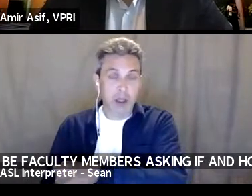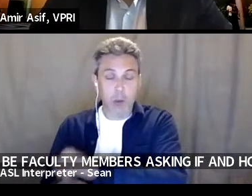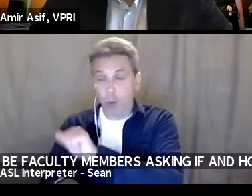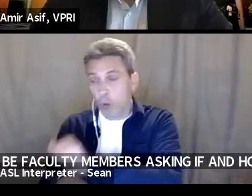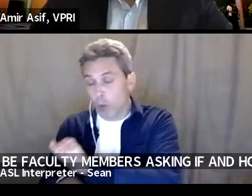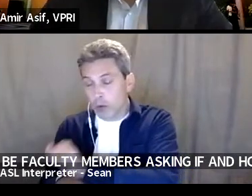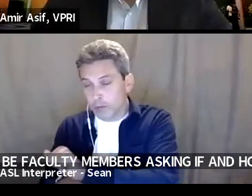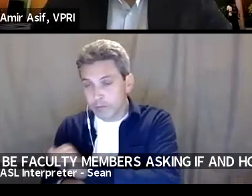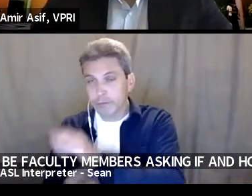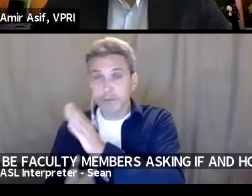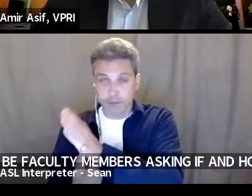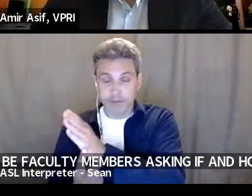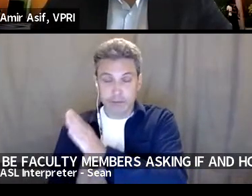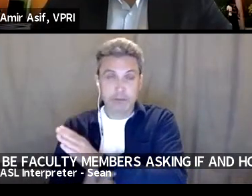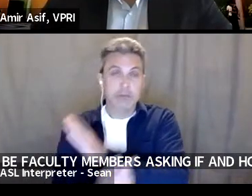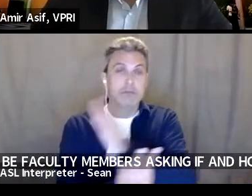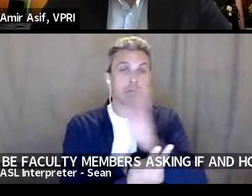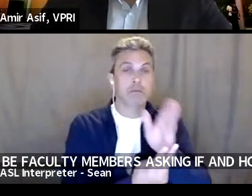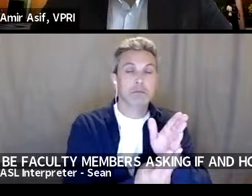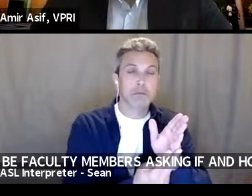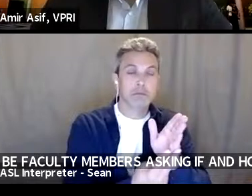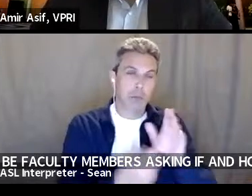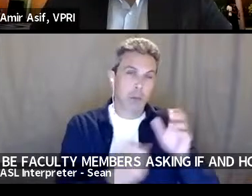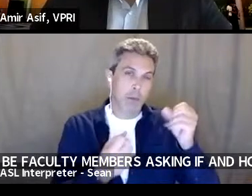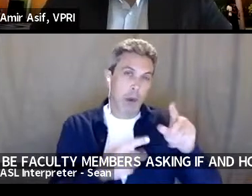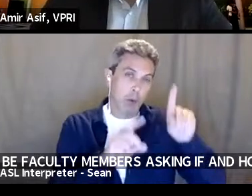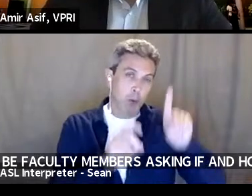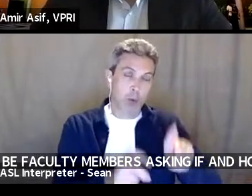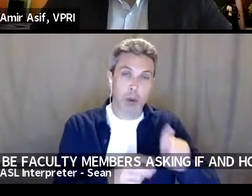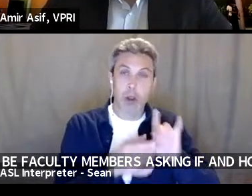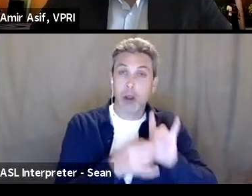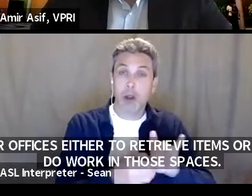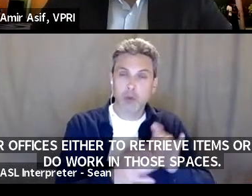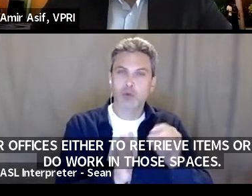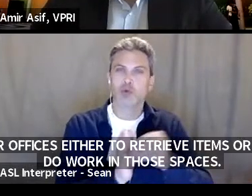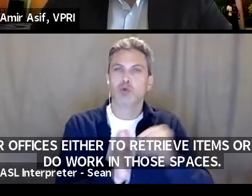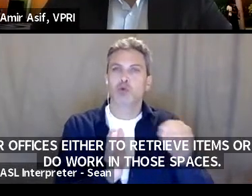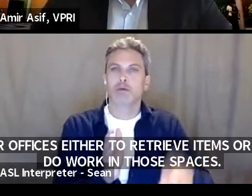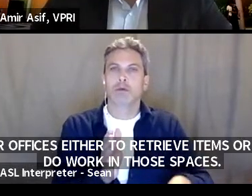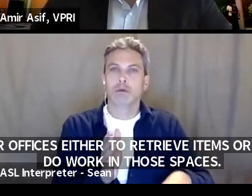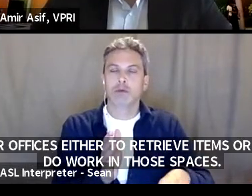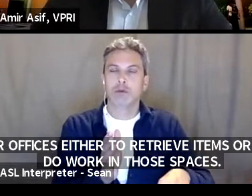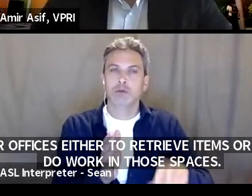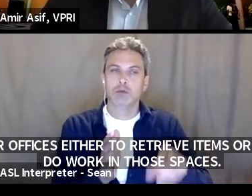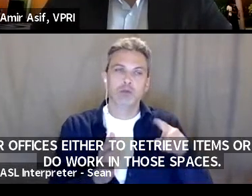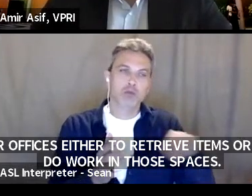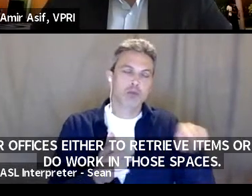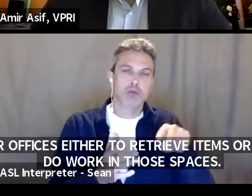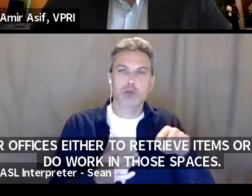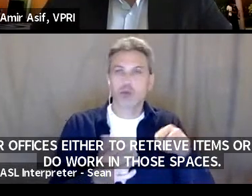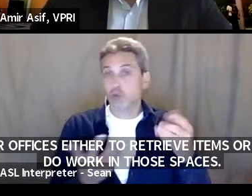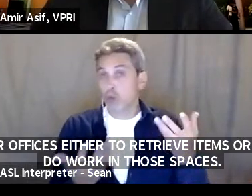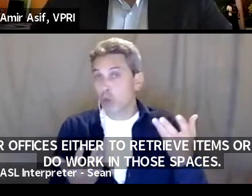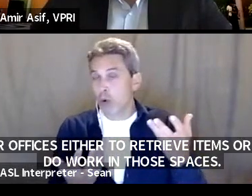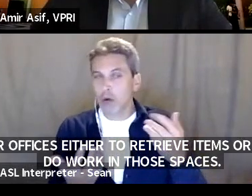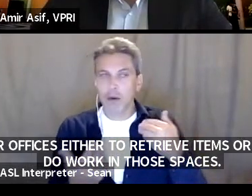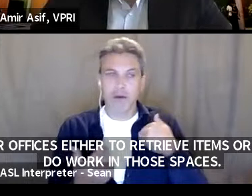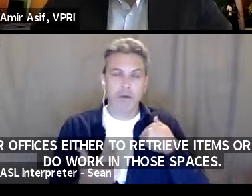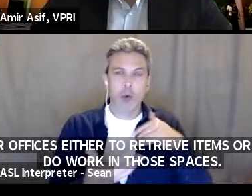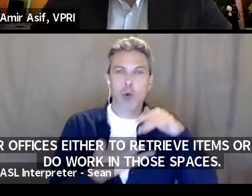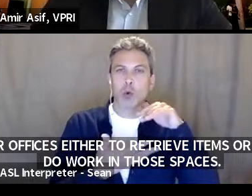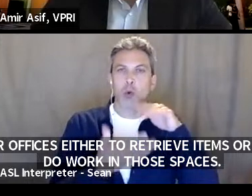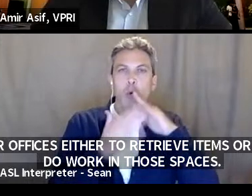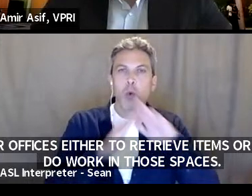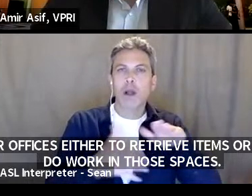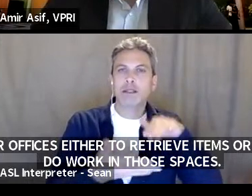spaces. And then another group of questions from students asking if it would be possible to access quiet study